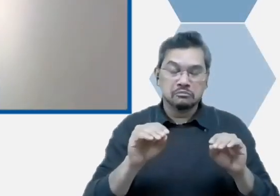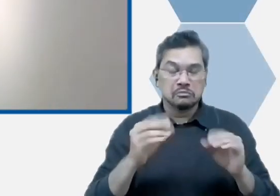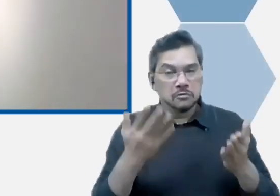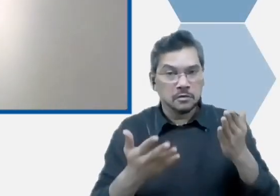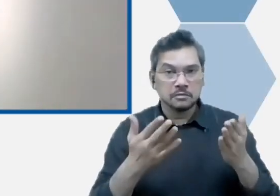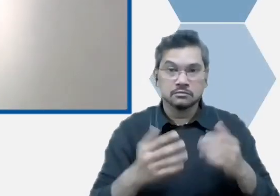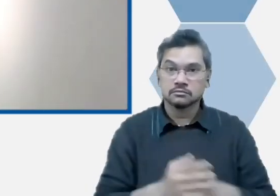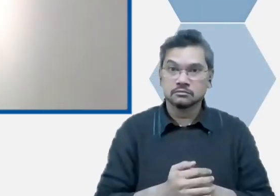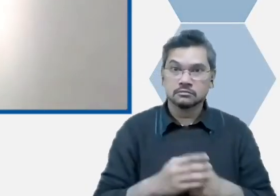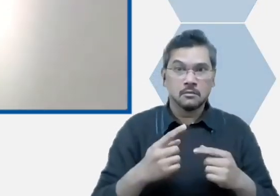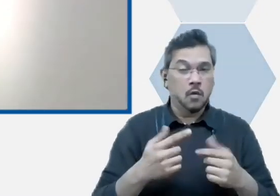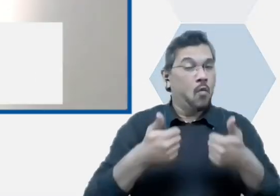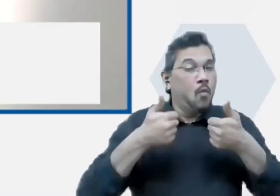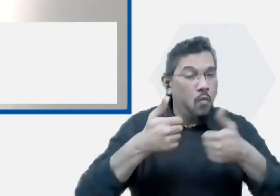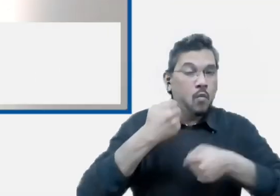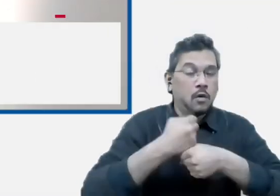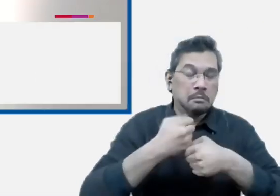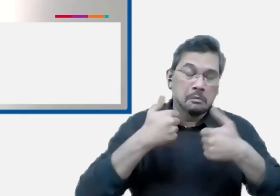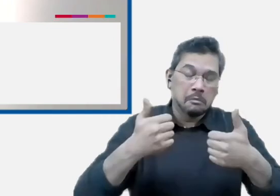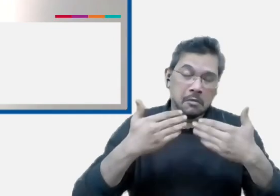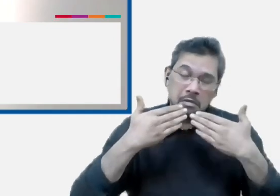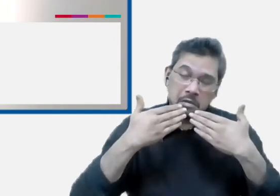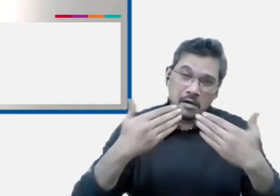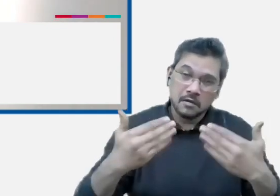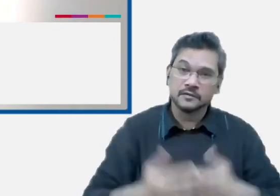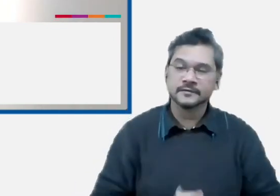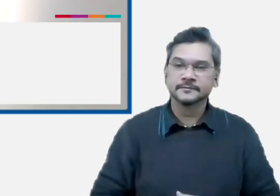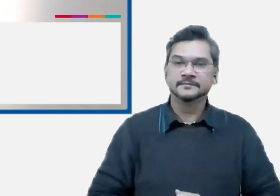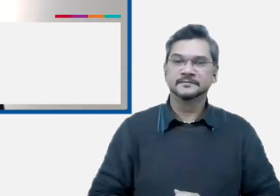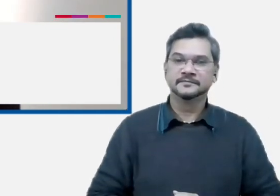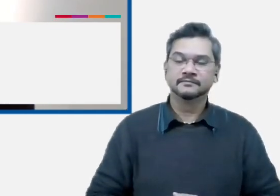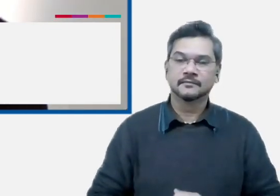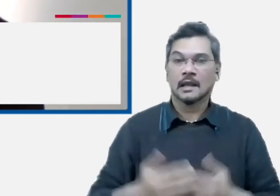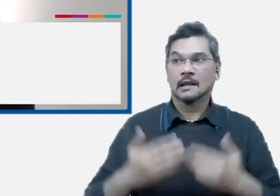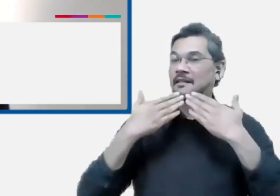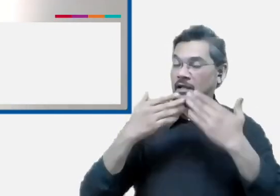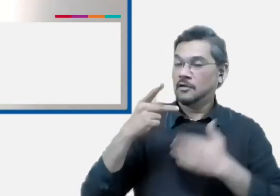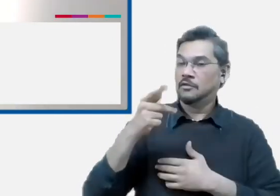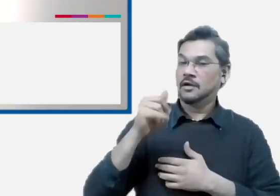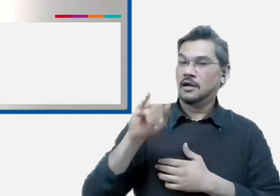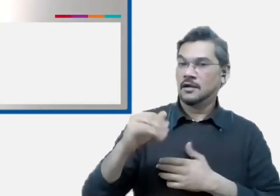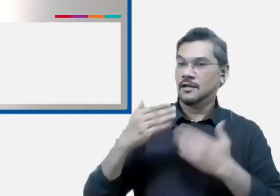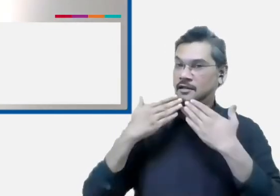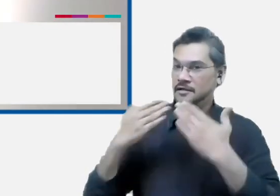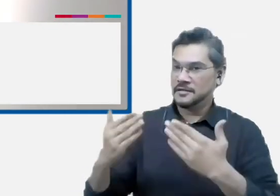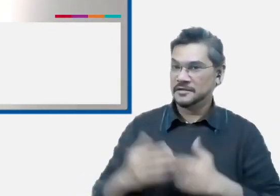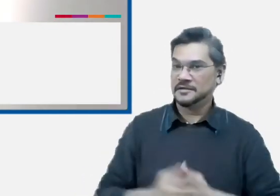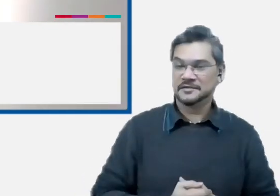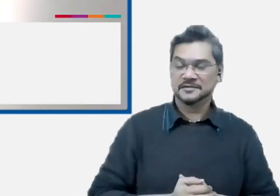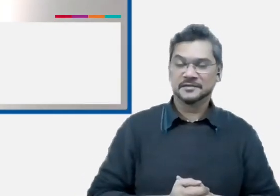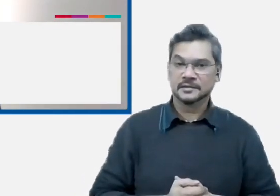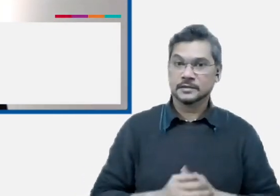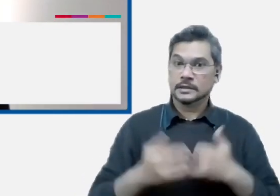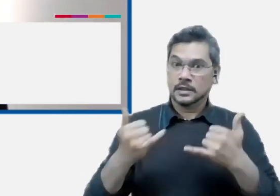Thank you very much, Guy. Let me now hand over to Director for your